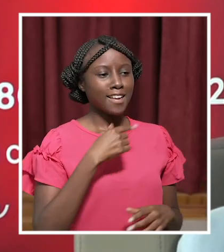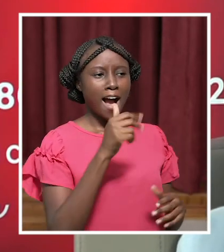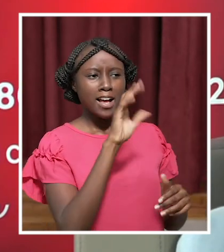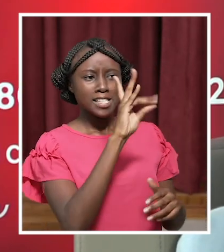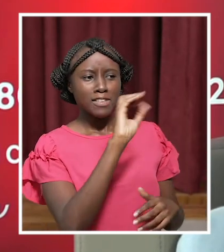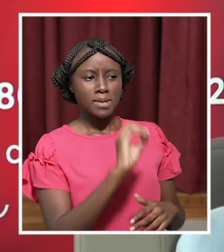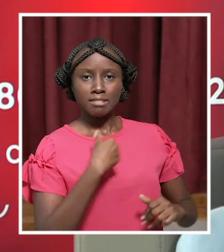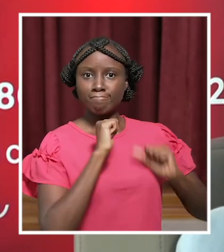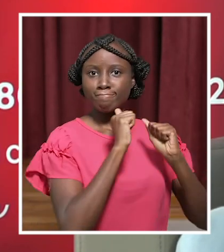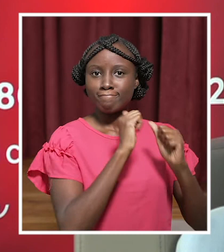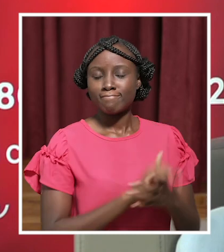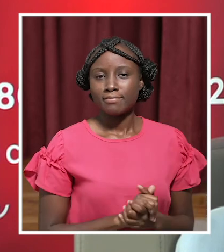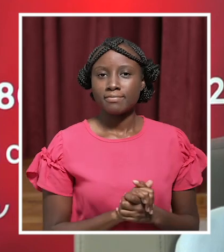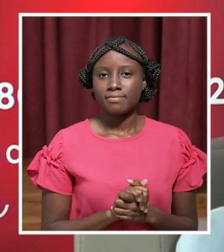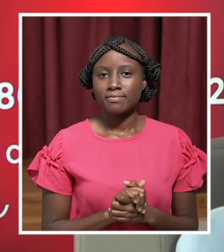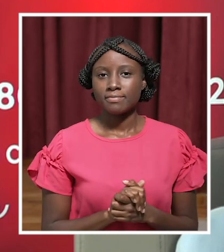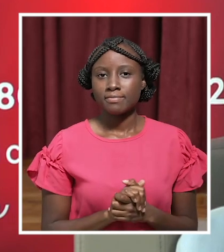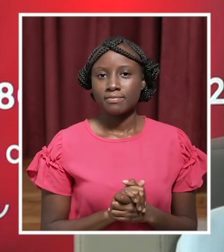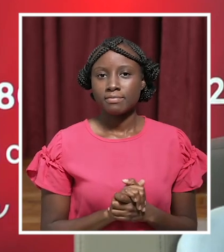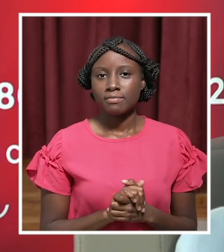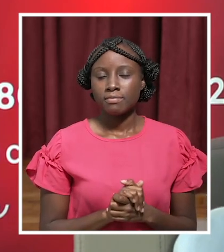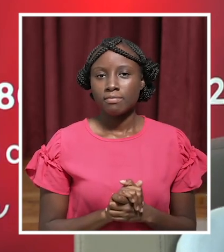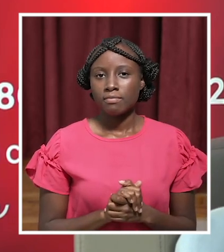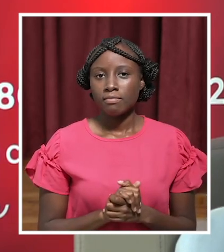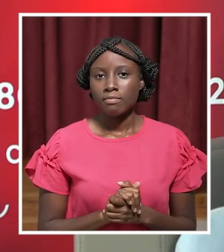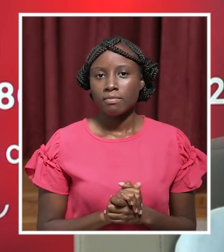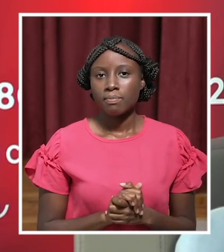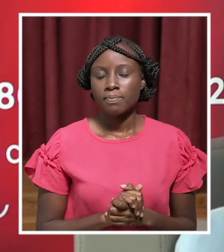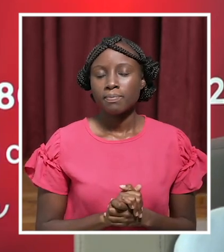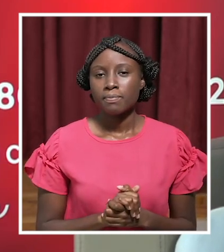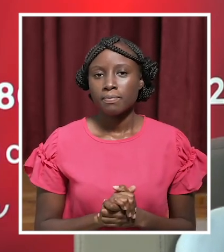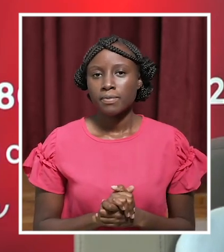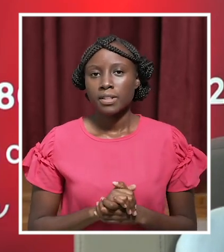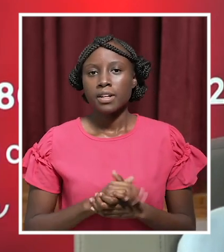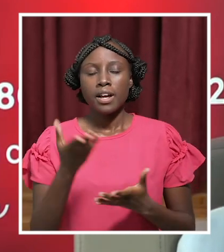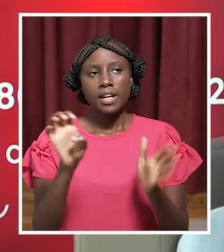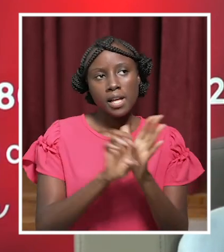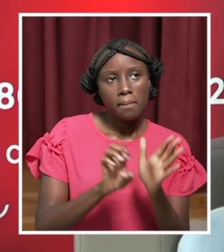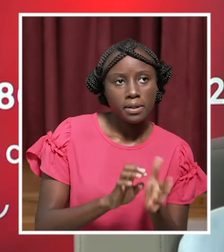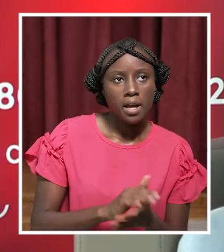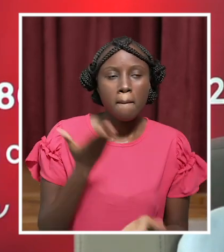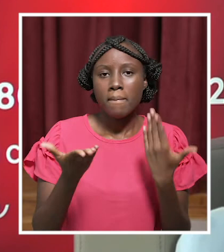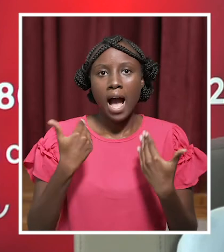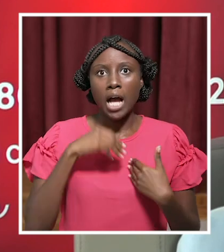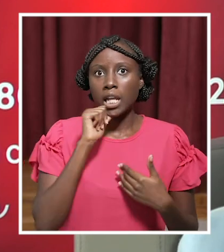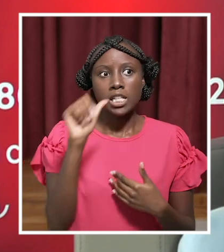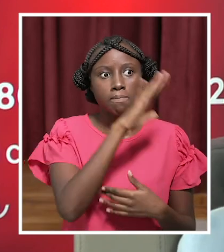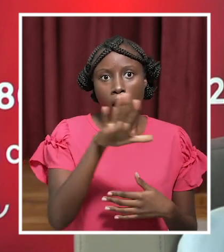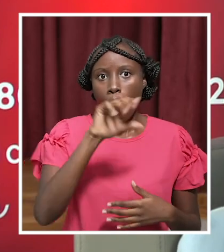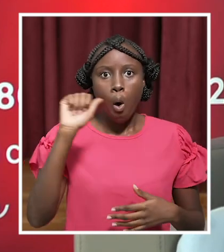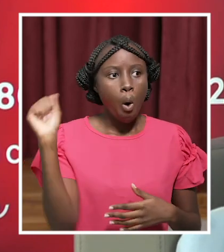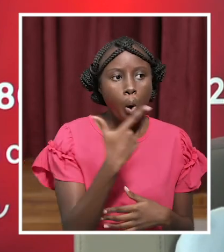marked more on my content and not the context. Right. So I might be able to spell all the words correctly in